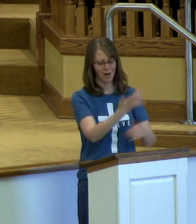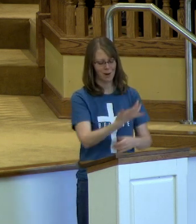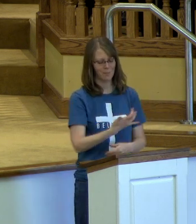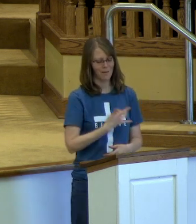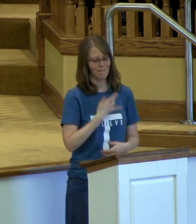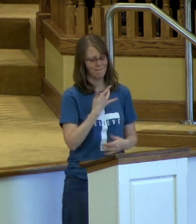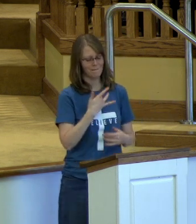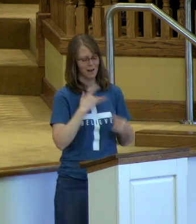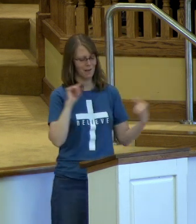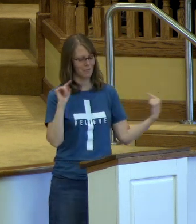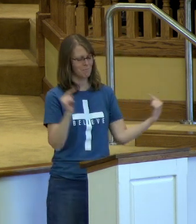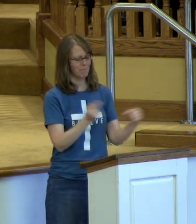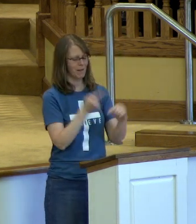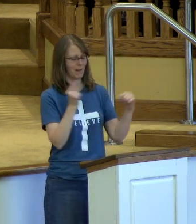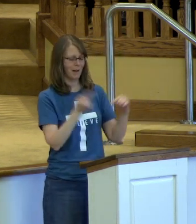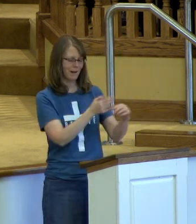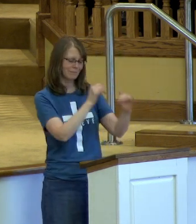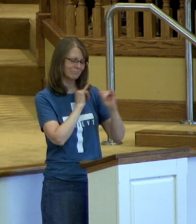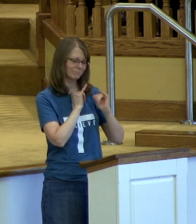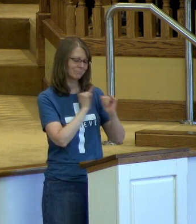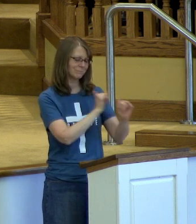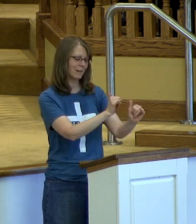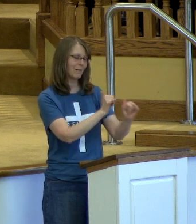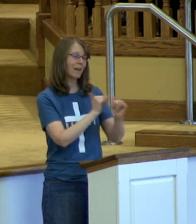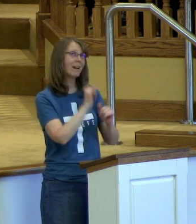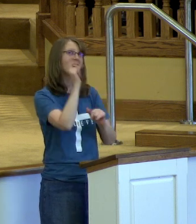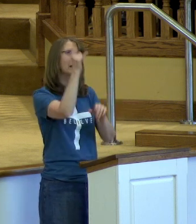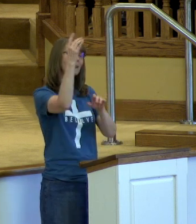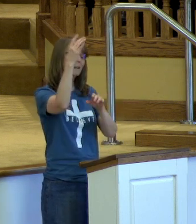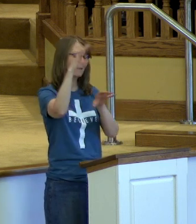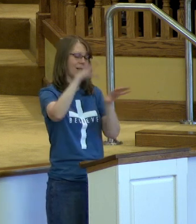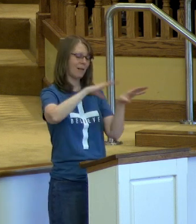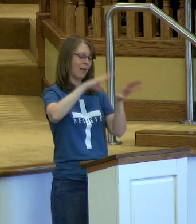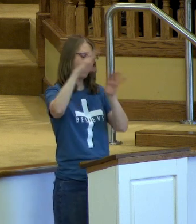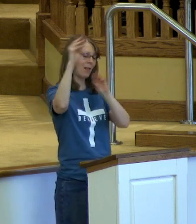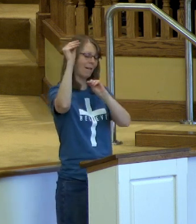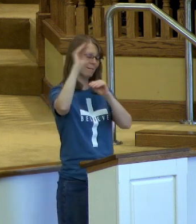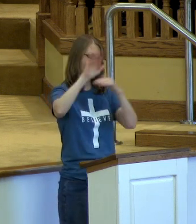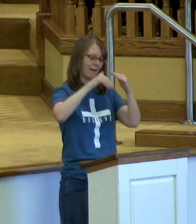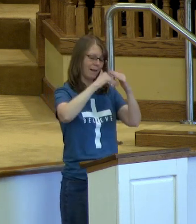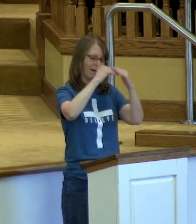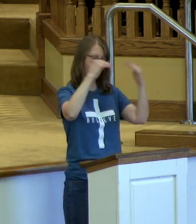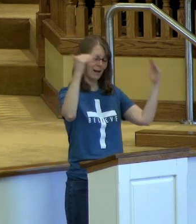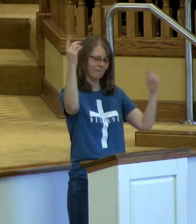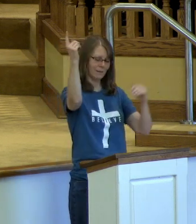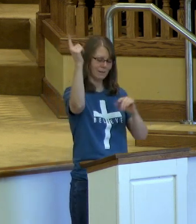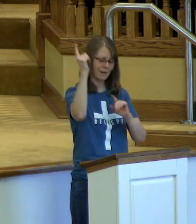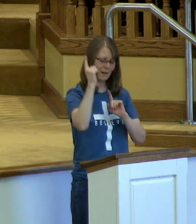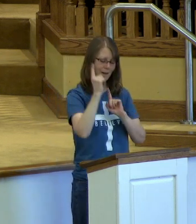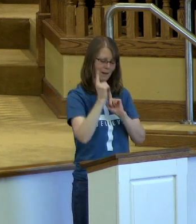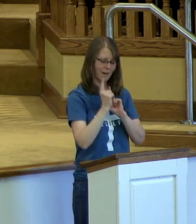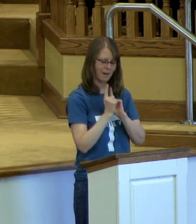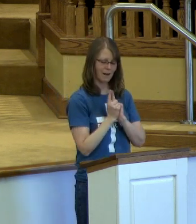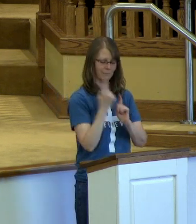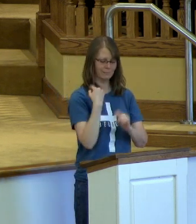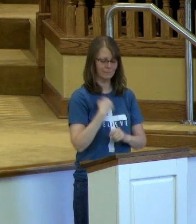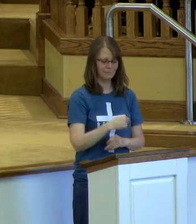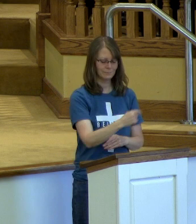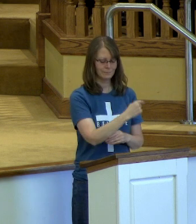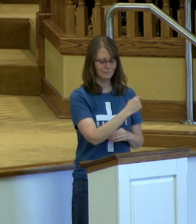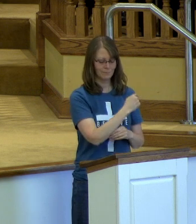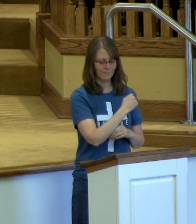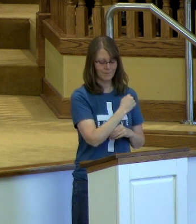you felt. He stepped out of glory and into your